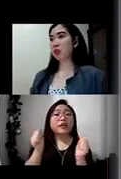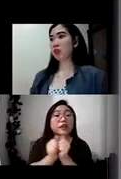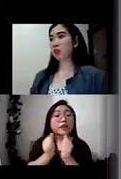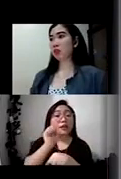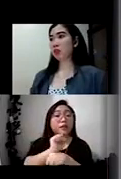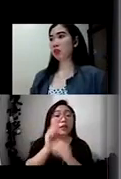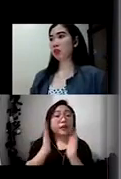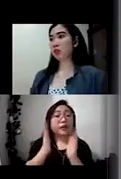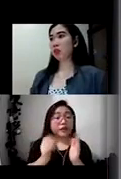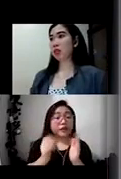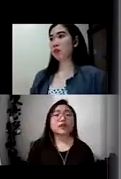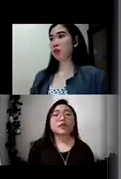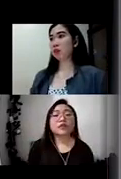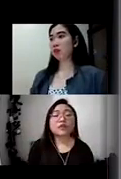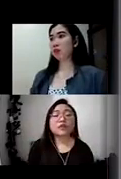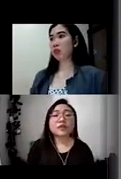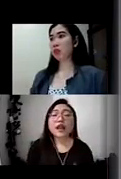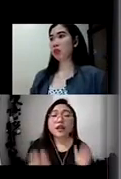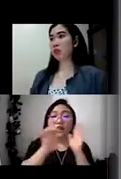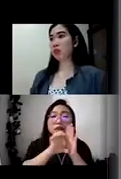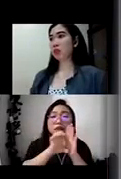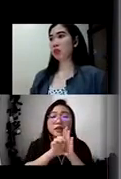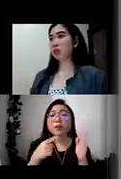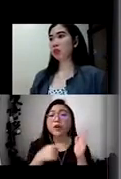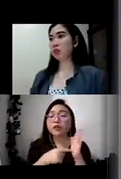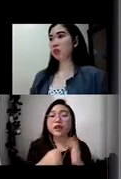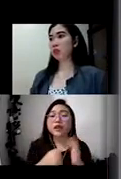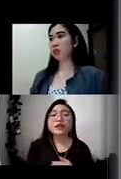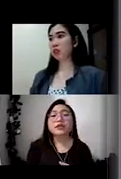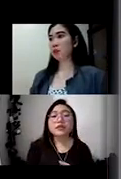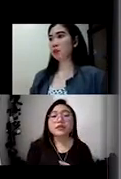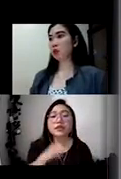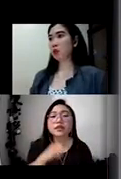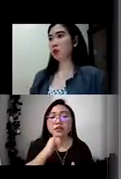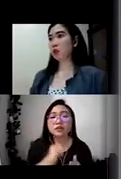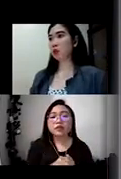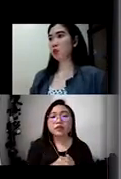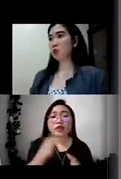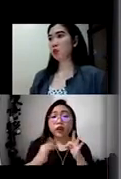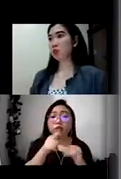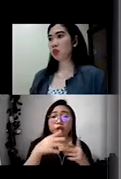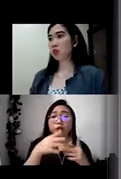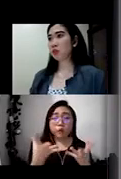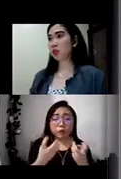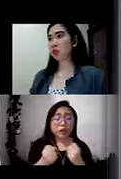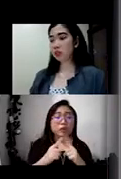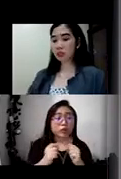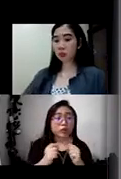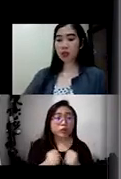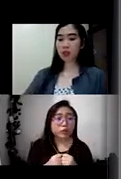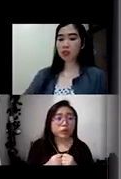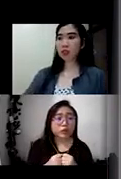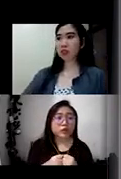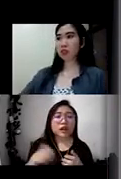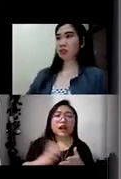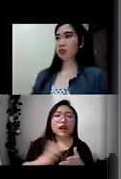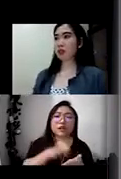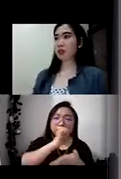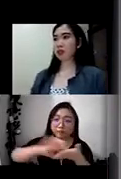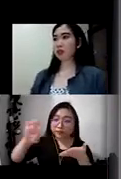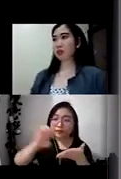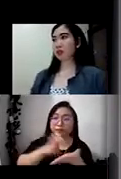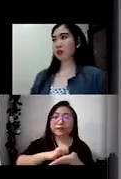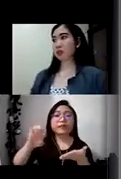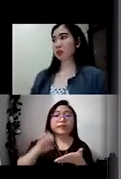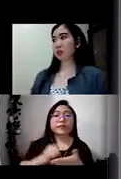So, example of this also is if you want to delete this one,